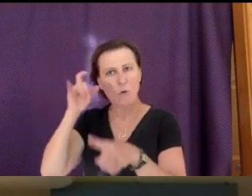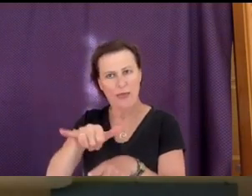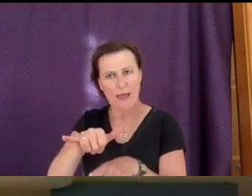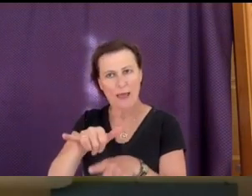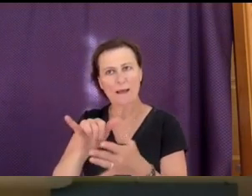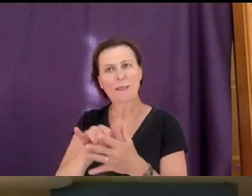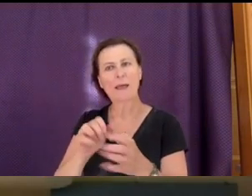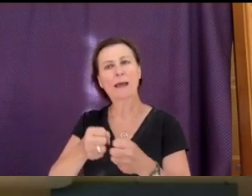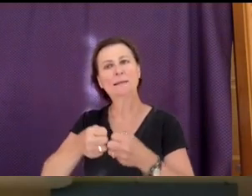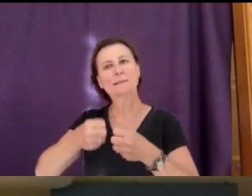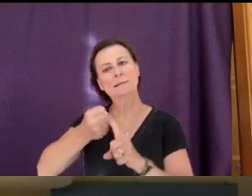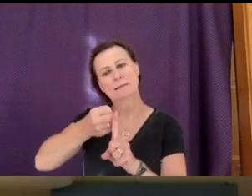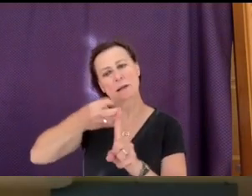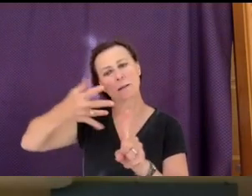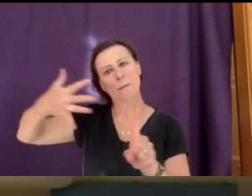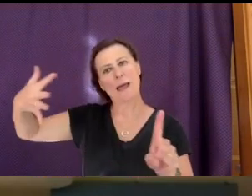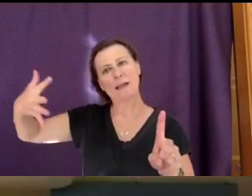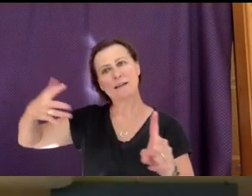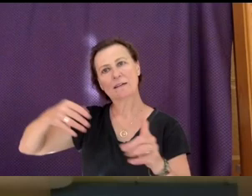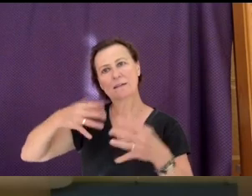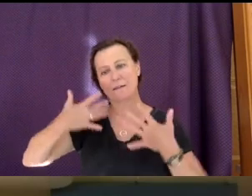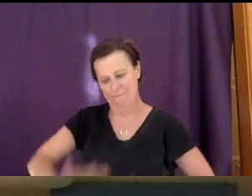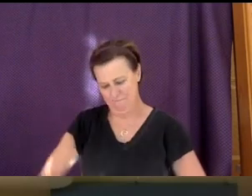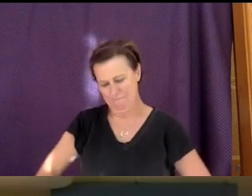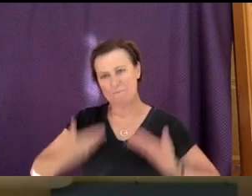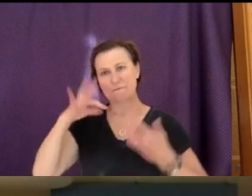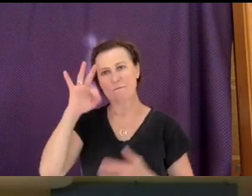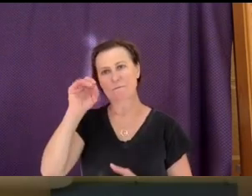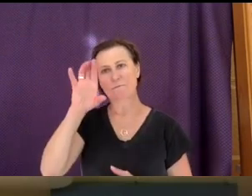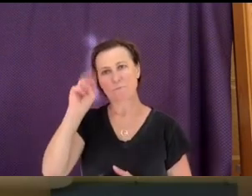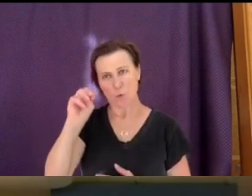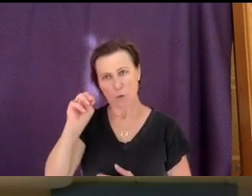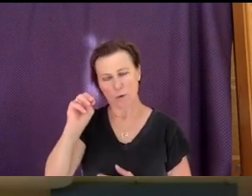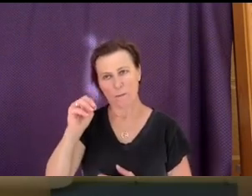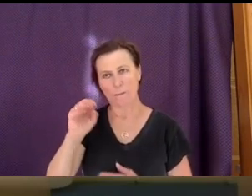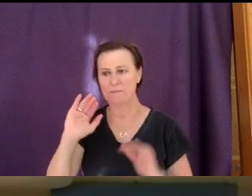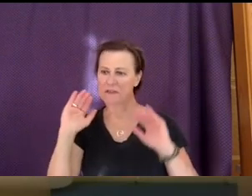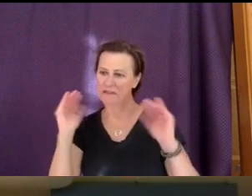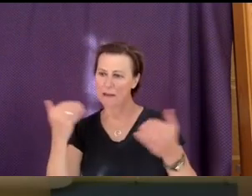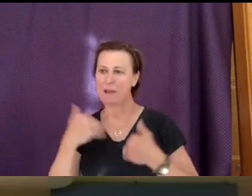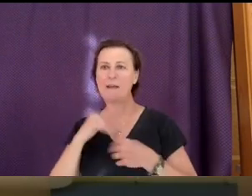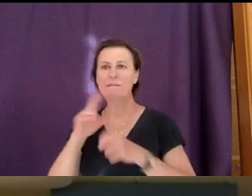expanded form that we are appears to have a natural